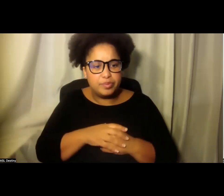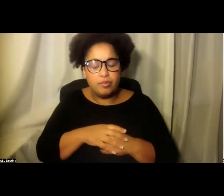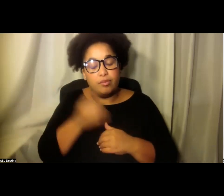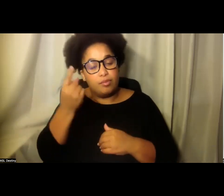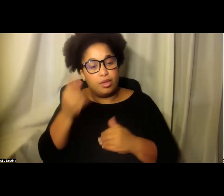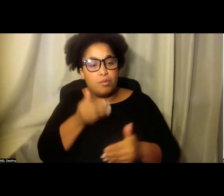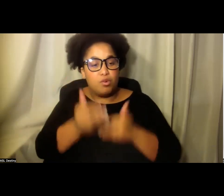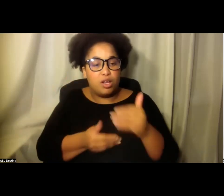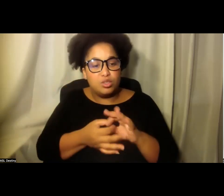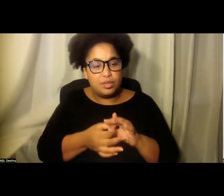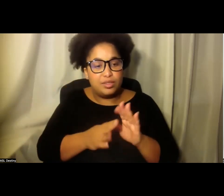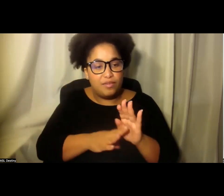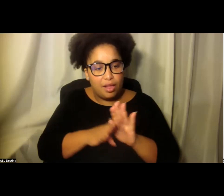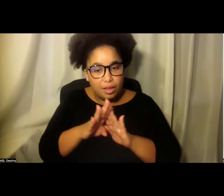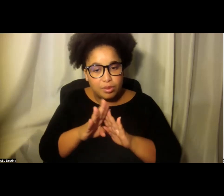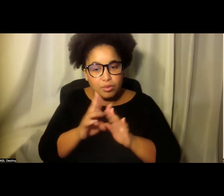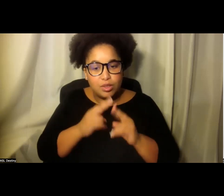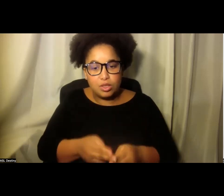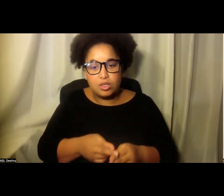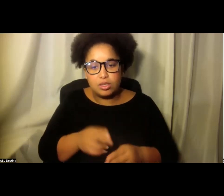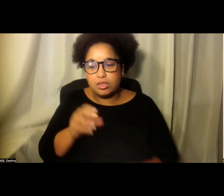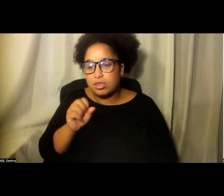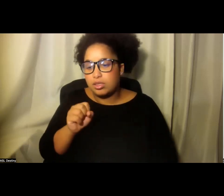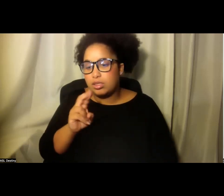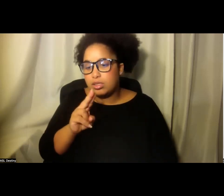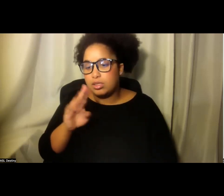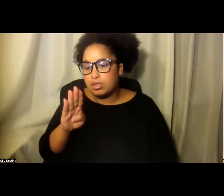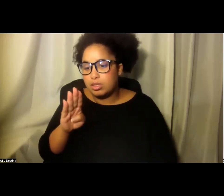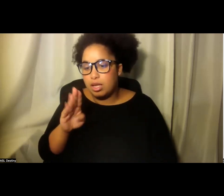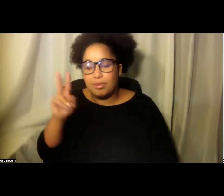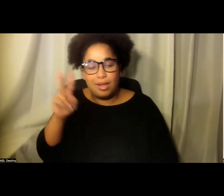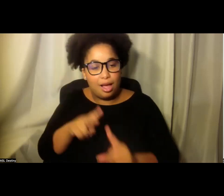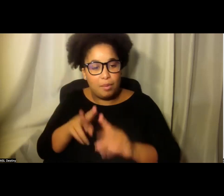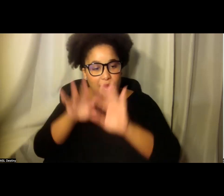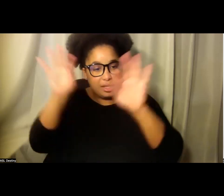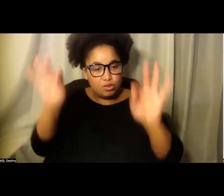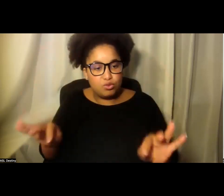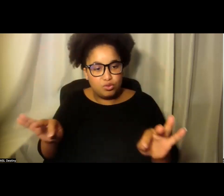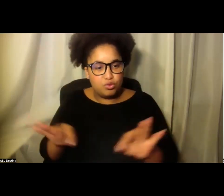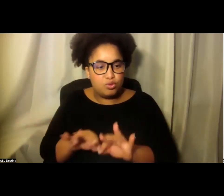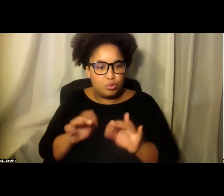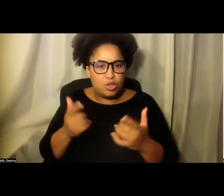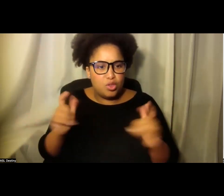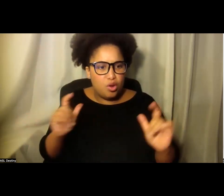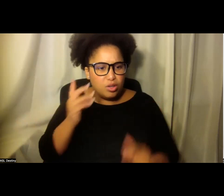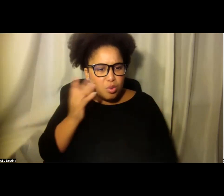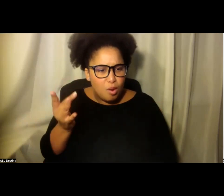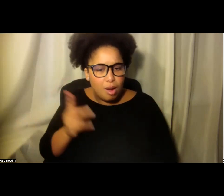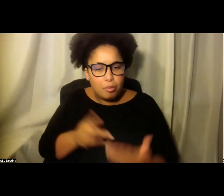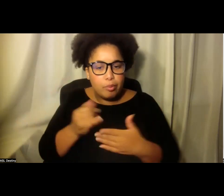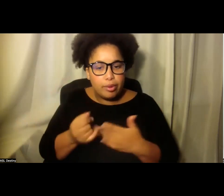process of developing what is called a sub-application was large because the project